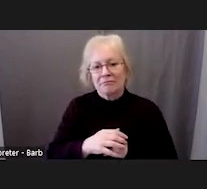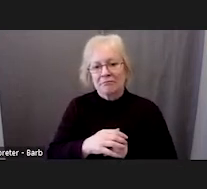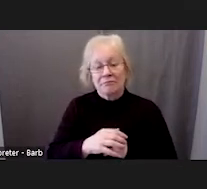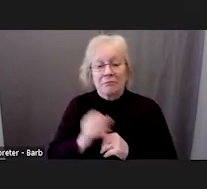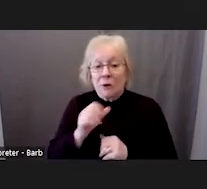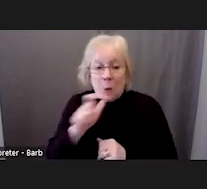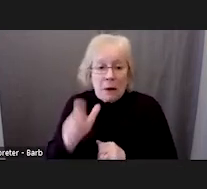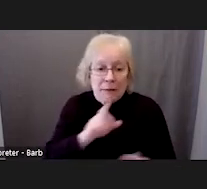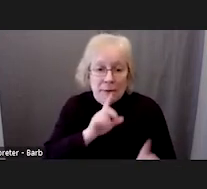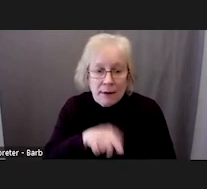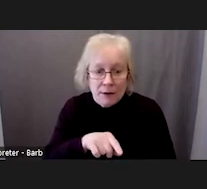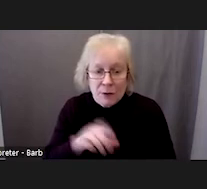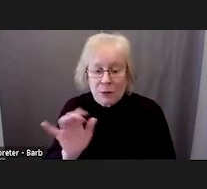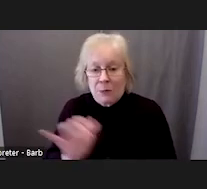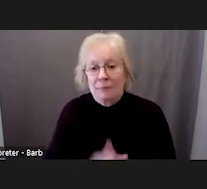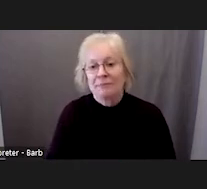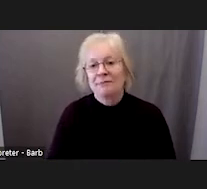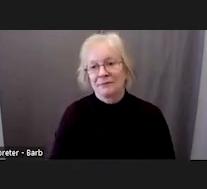too.